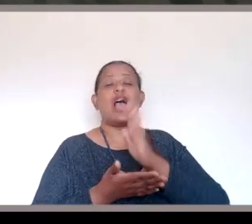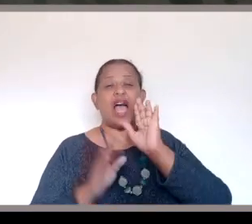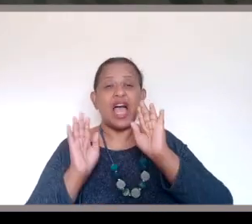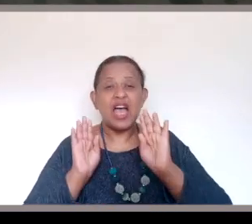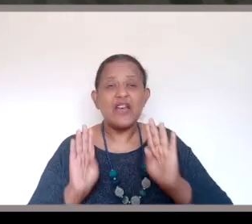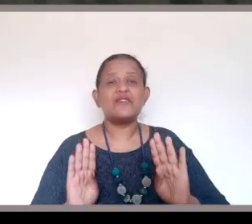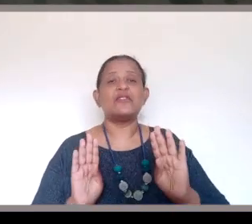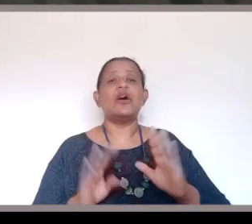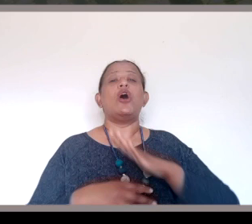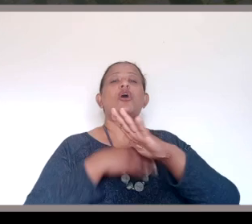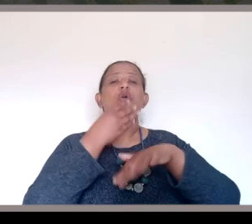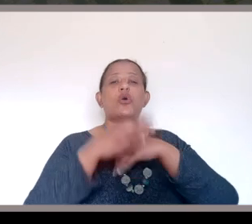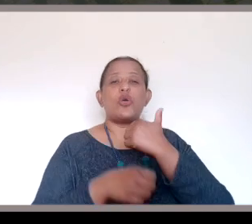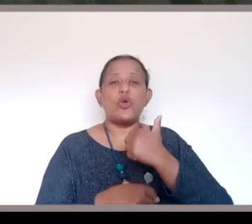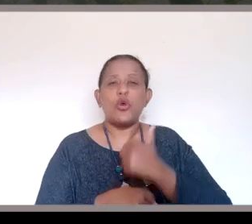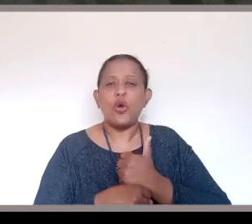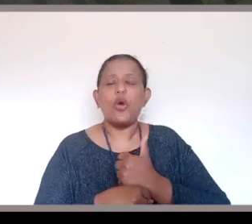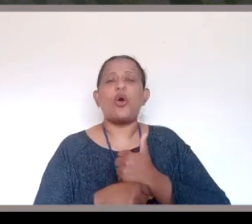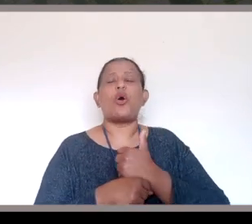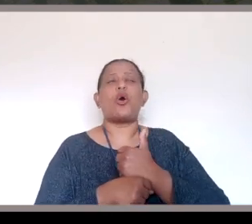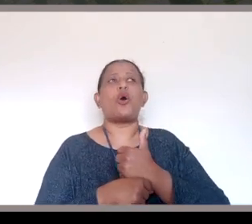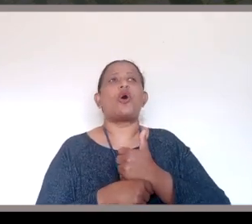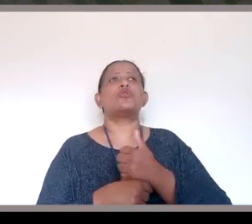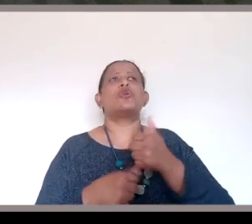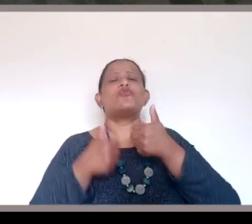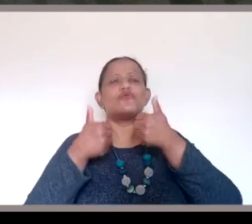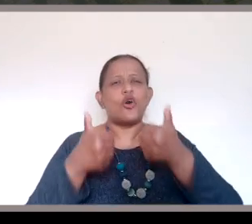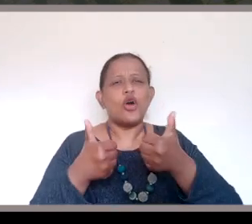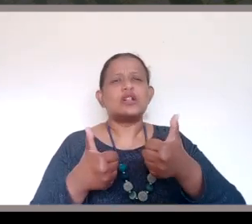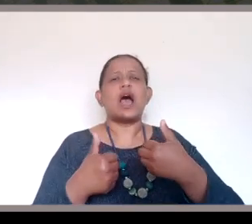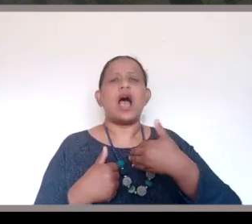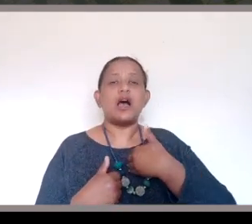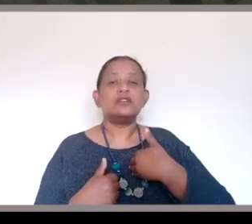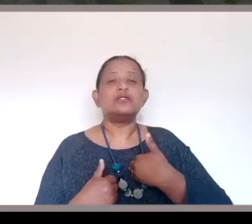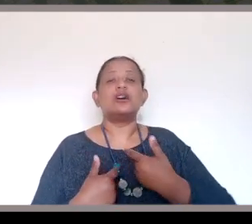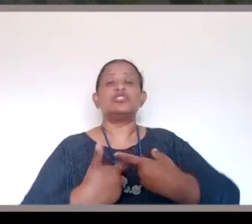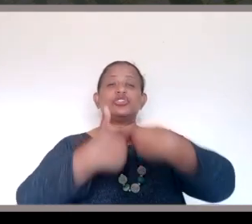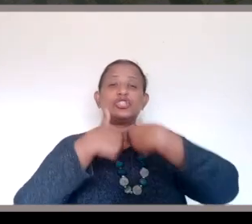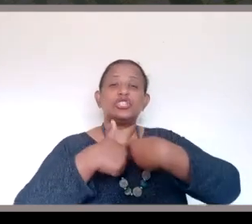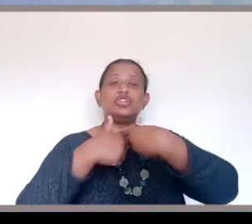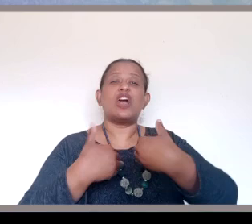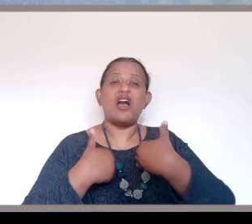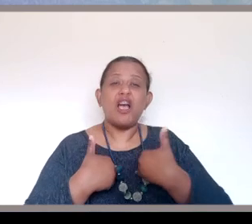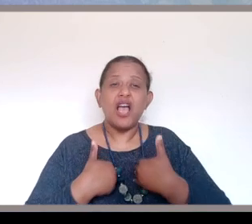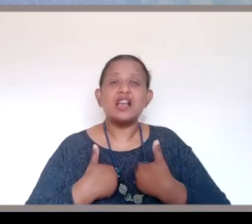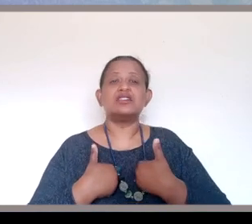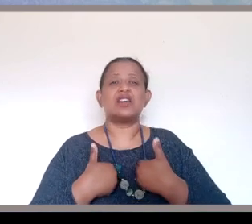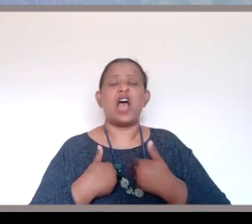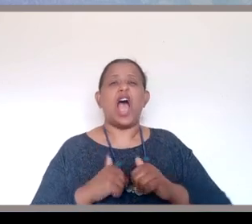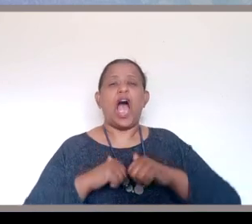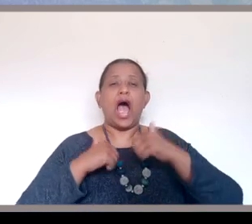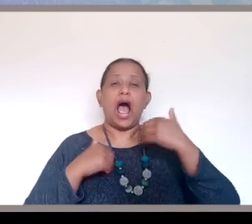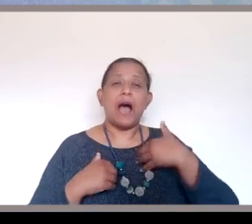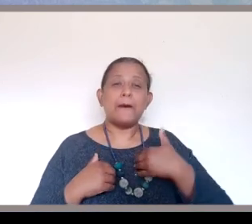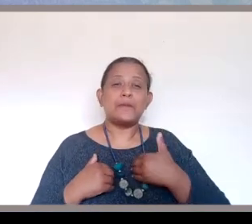temptations are designed by the devil in order to cause us to sin. Let's look at three aspects